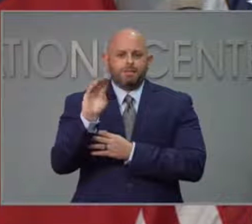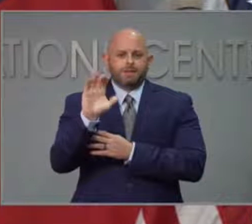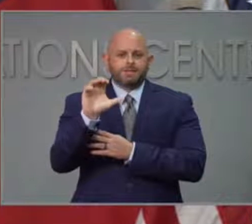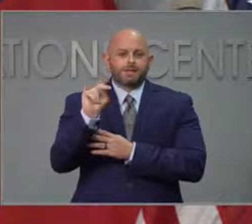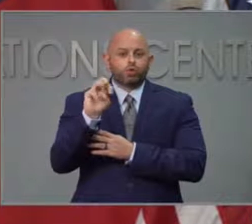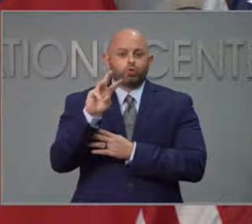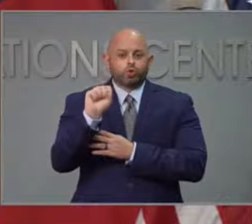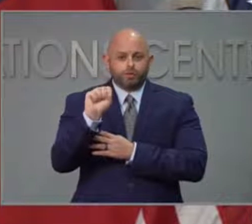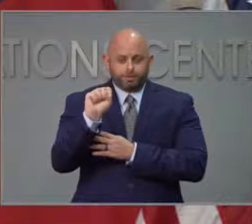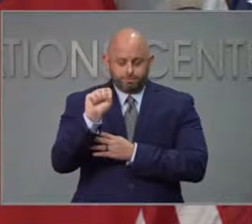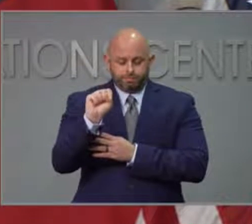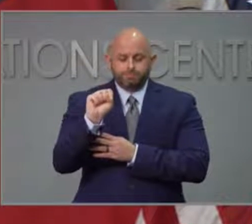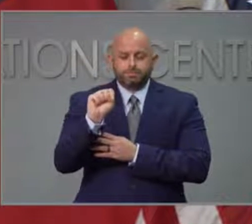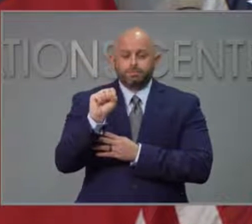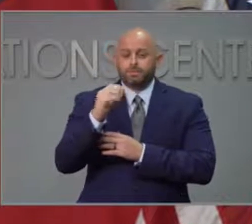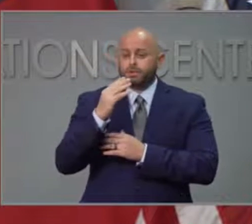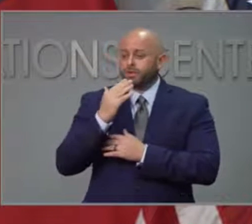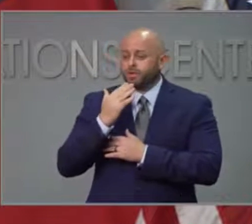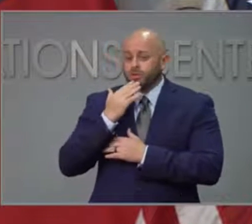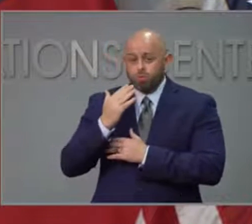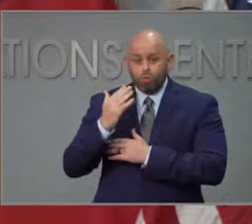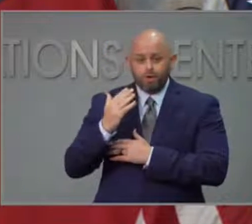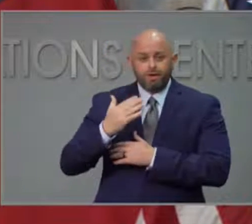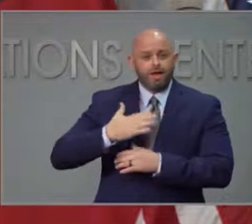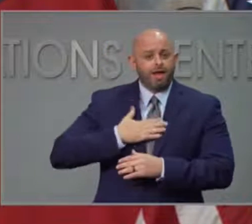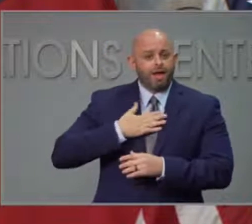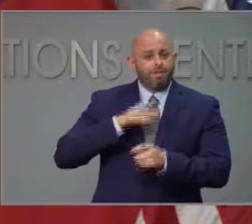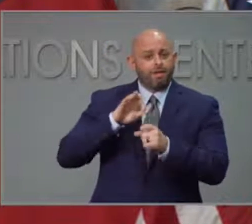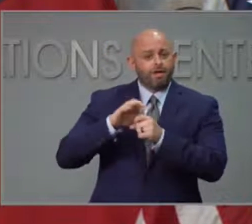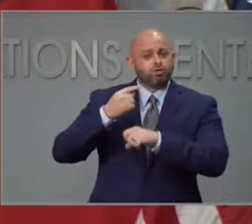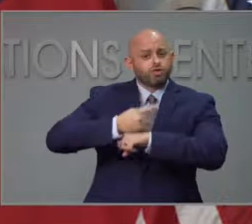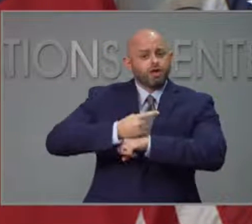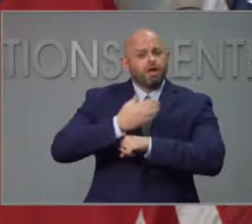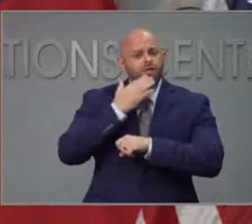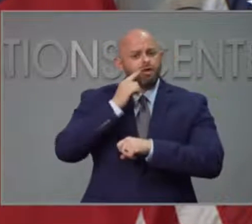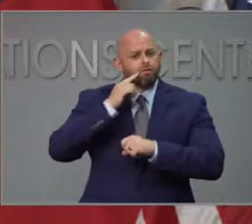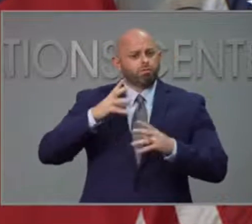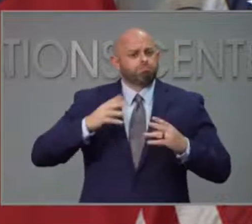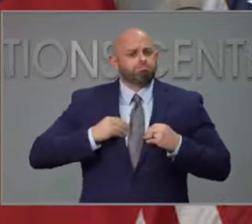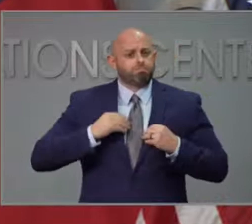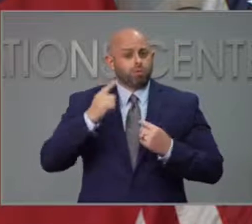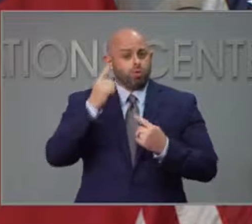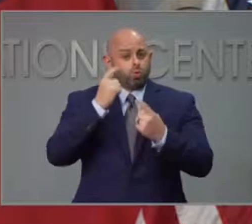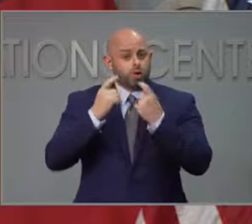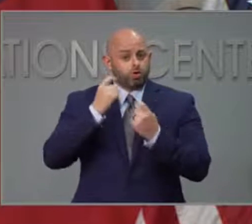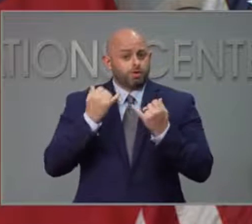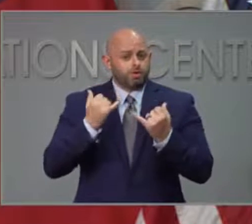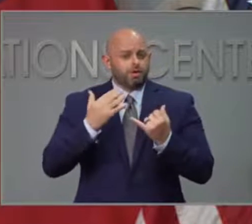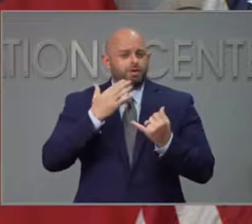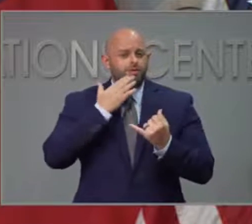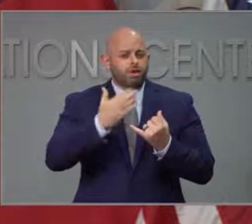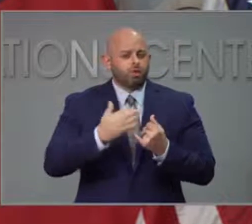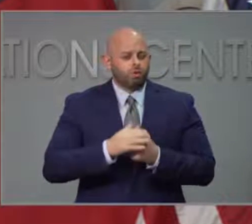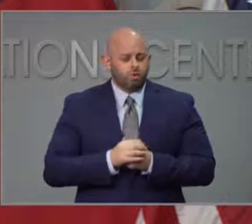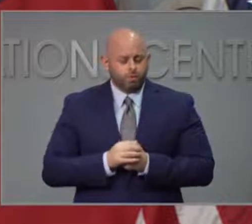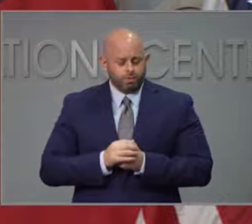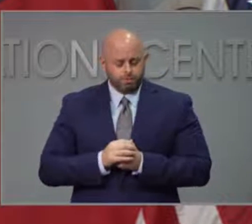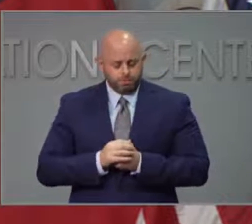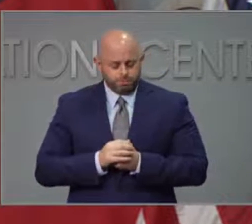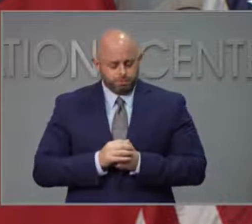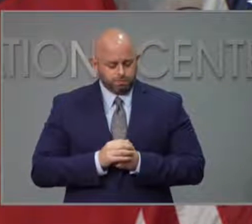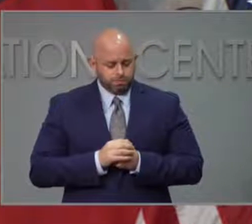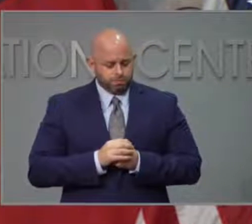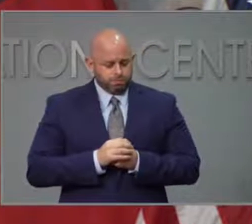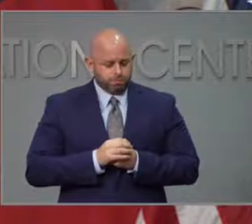Good morning. Happy Election Day, and thank you for taking questions today, Director Bell. I was just wondering if you could share with us